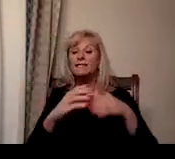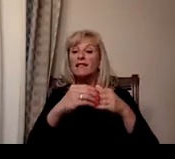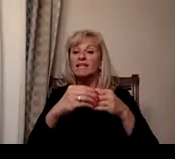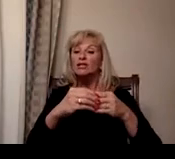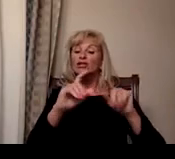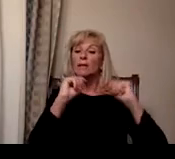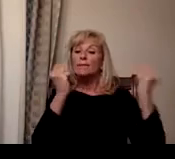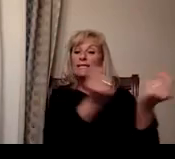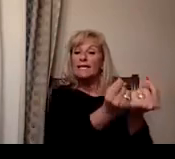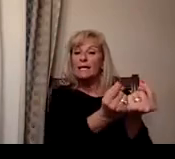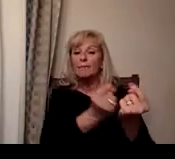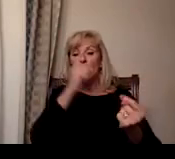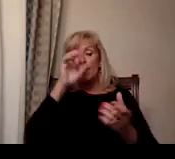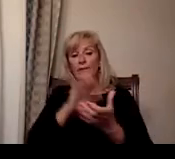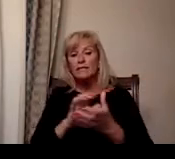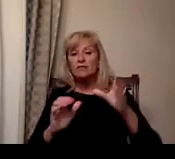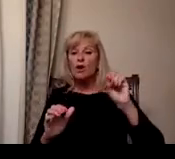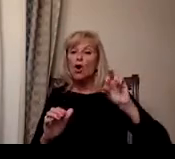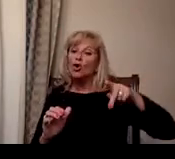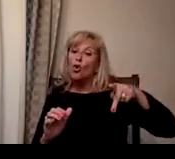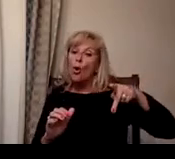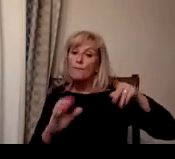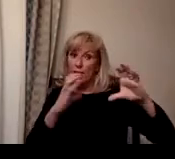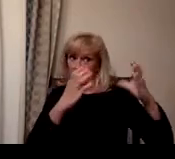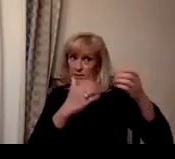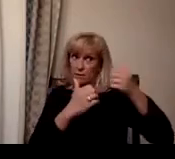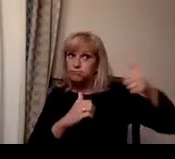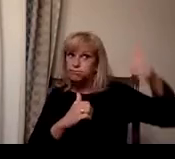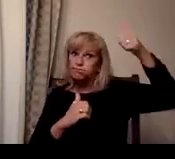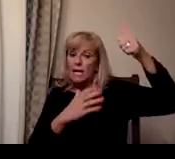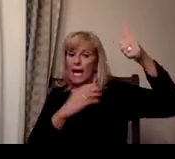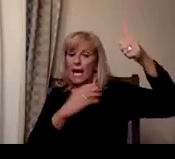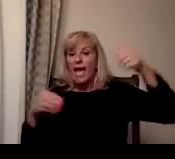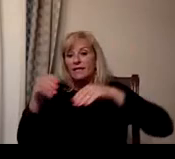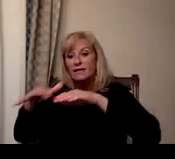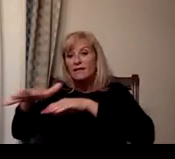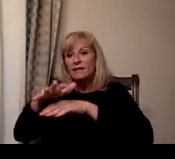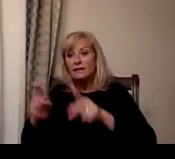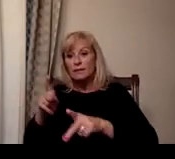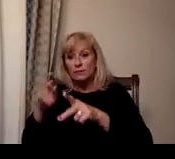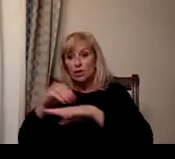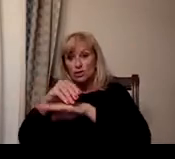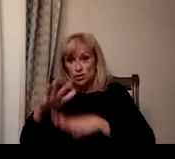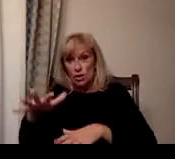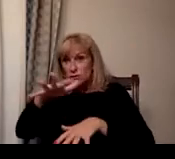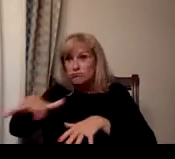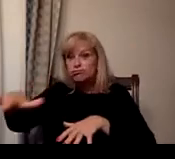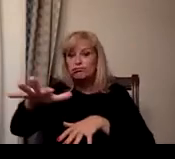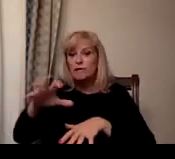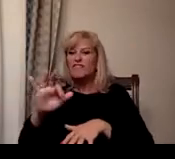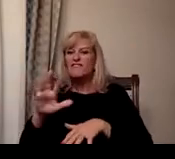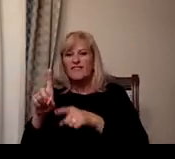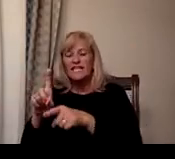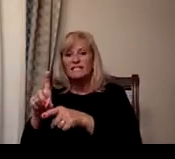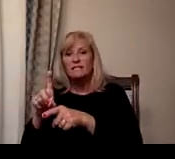team believes in the corporate and field working together. Corporate is a very important part of that, but